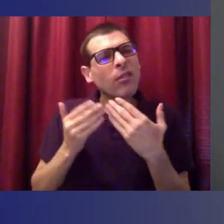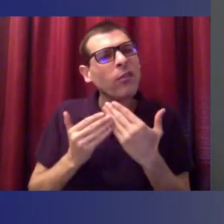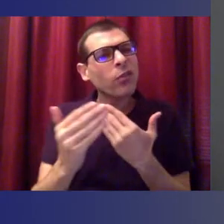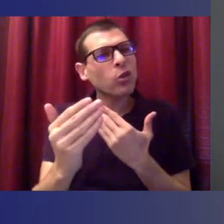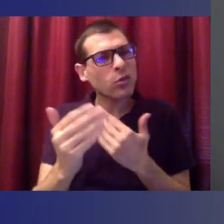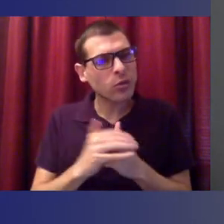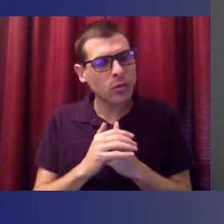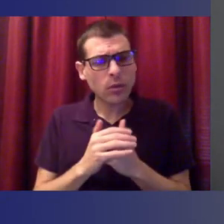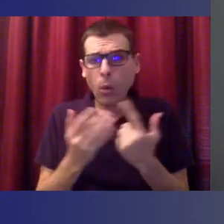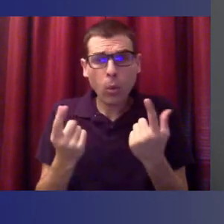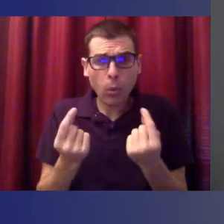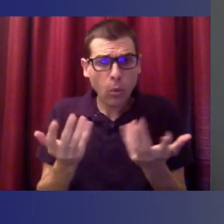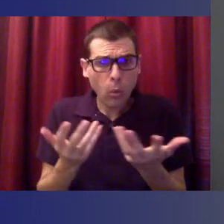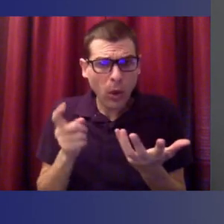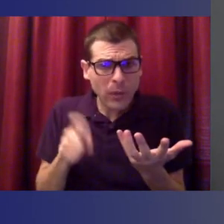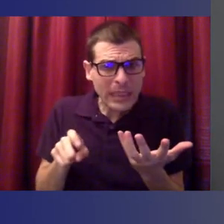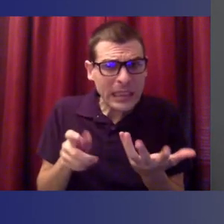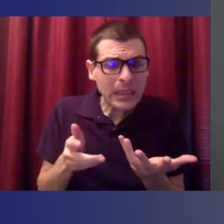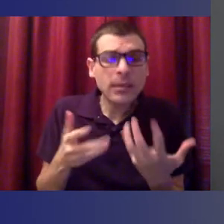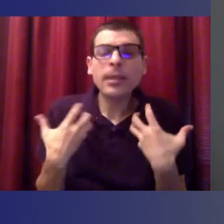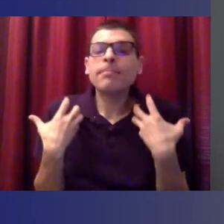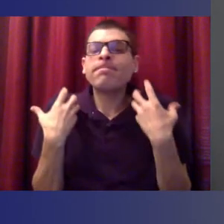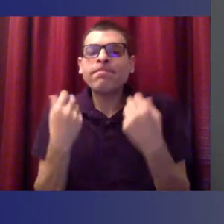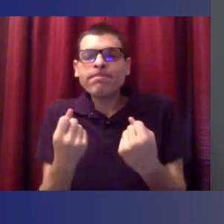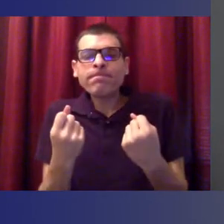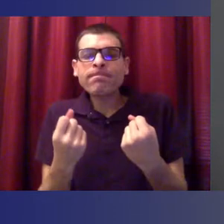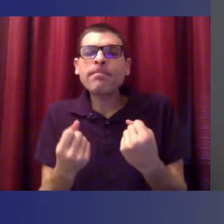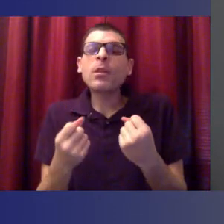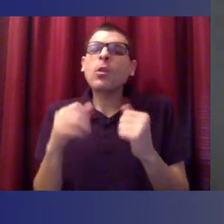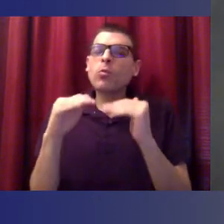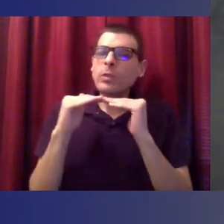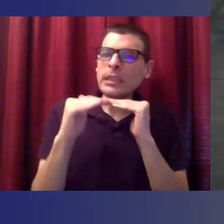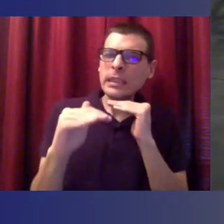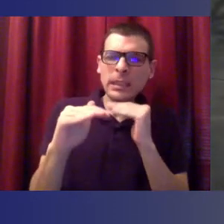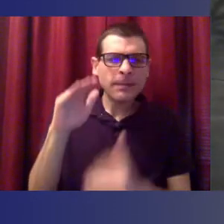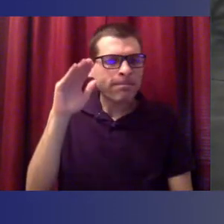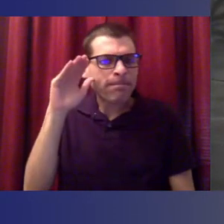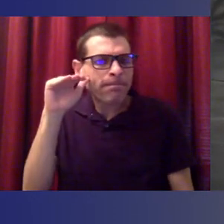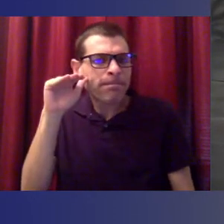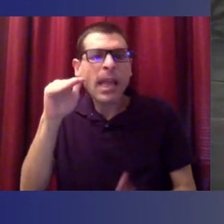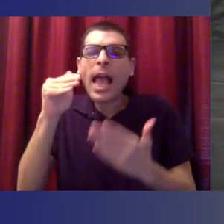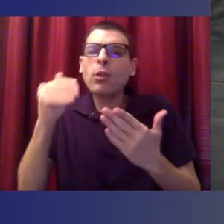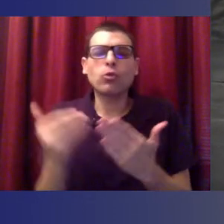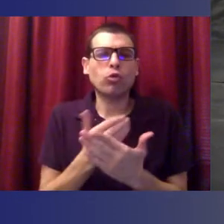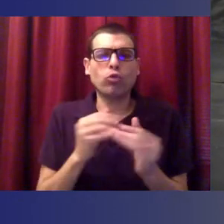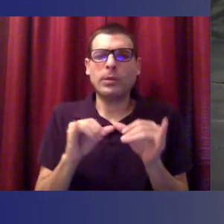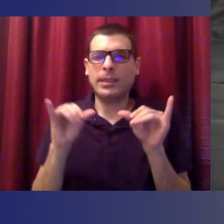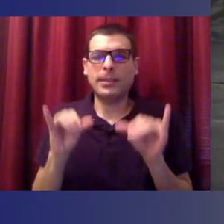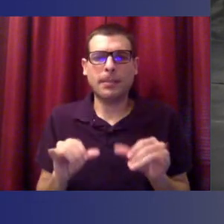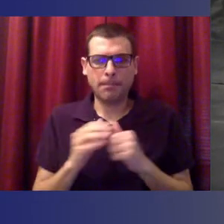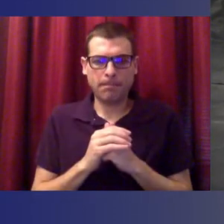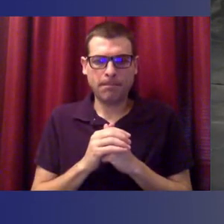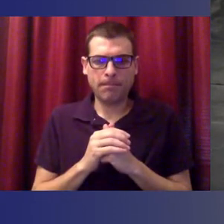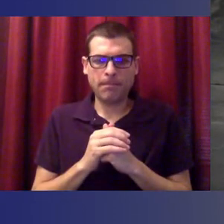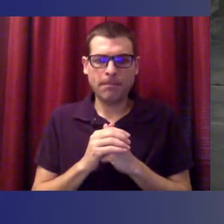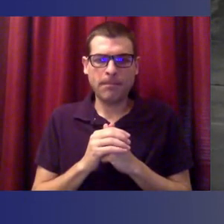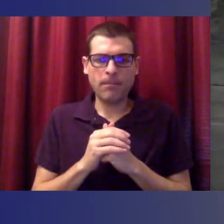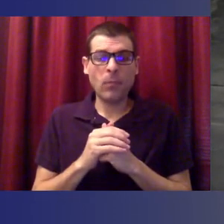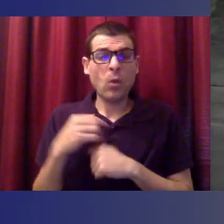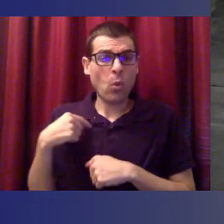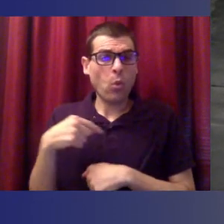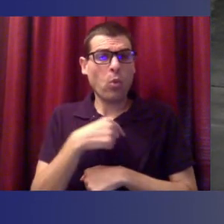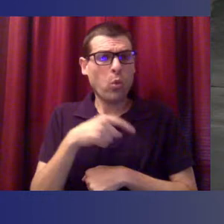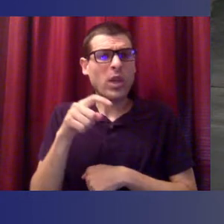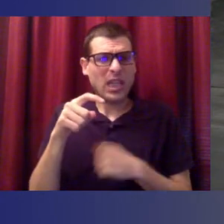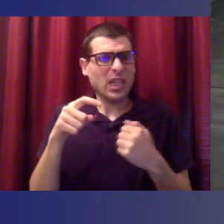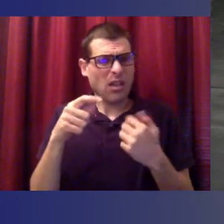resiliency, and reimagined systems. Of paramount importance, we must act on a shared vision to address our